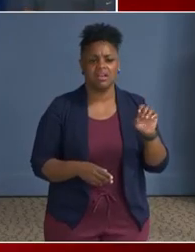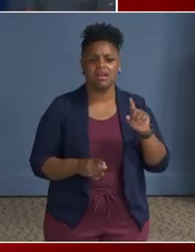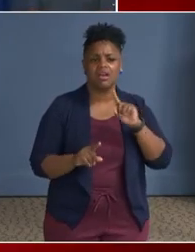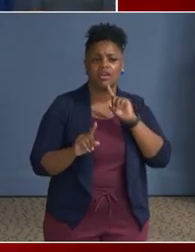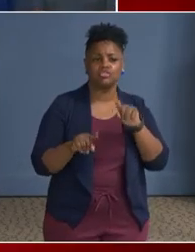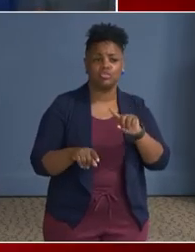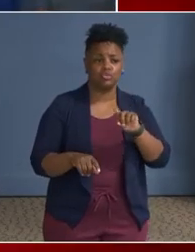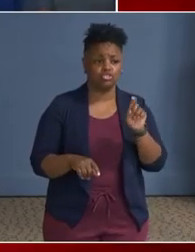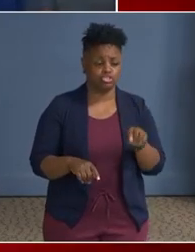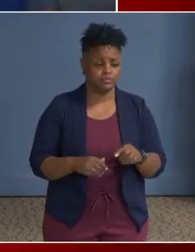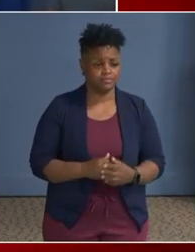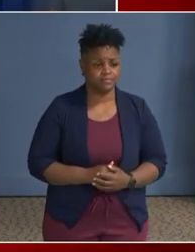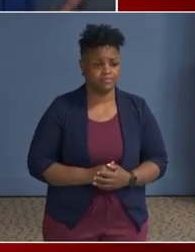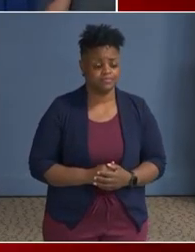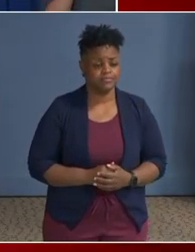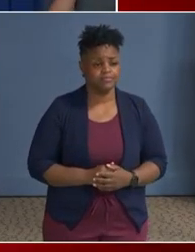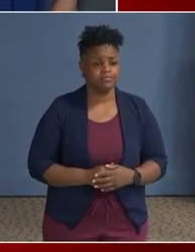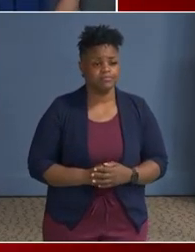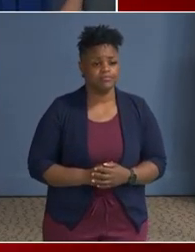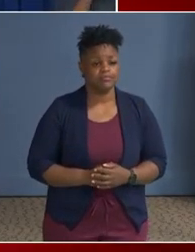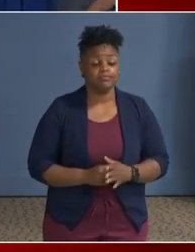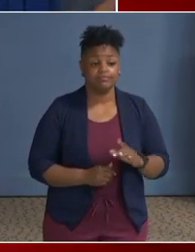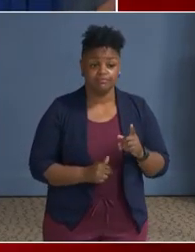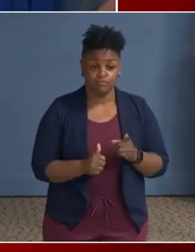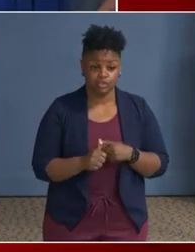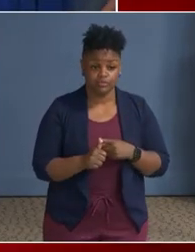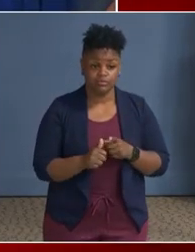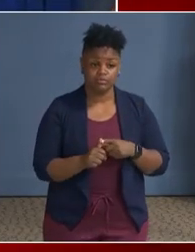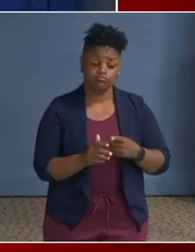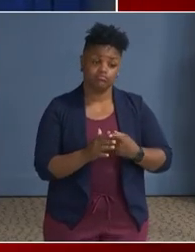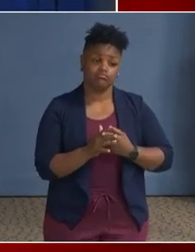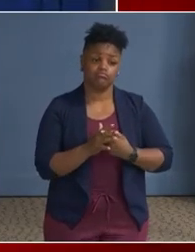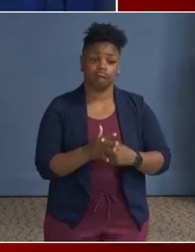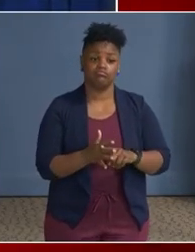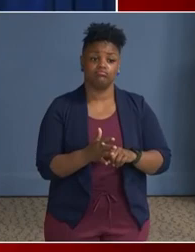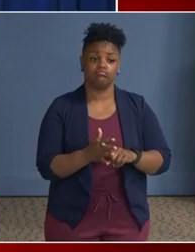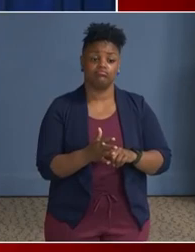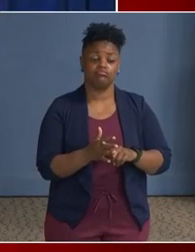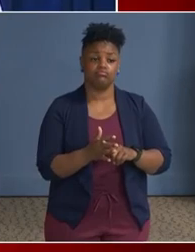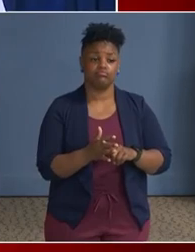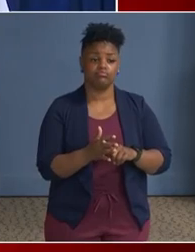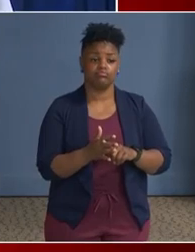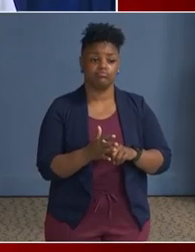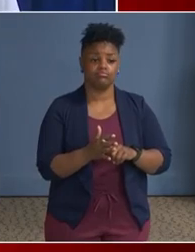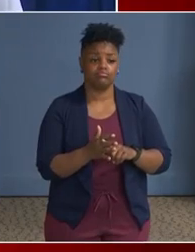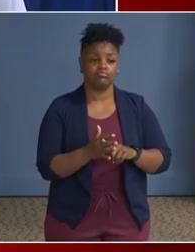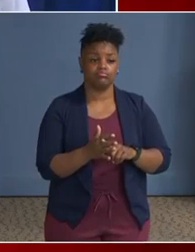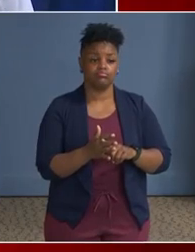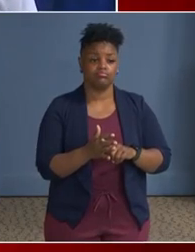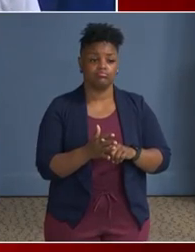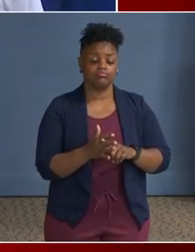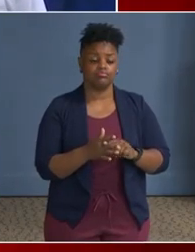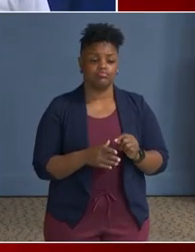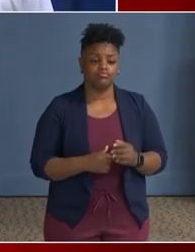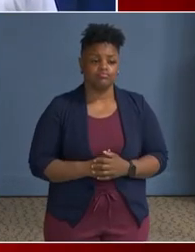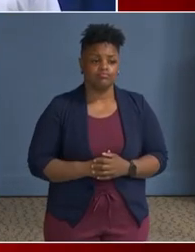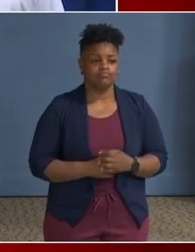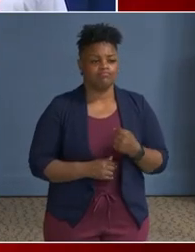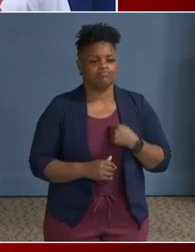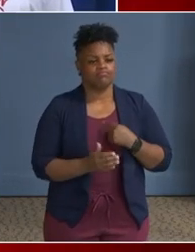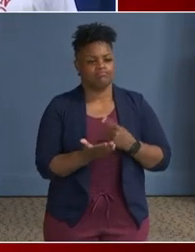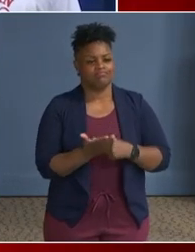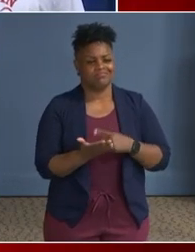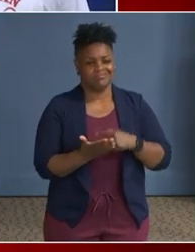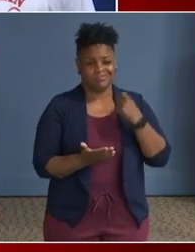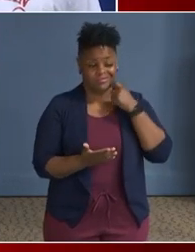questions. Let me start by addressing what happened in our community over the